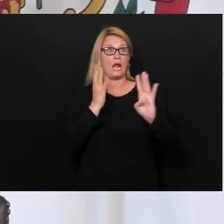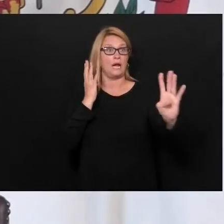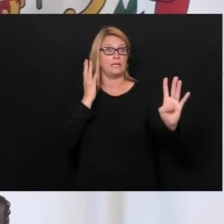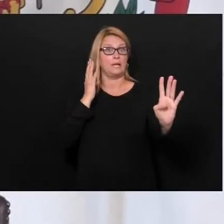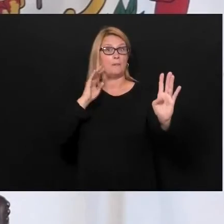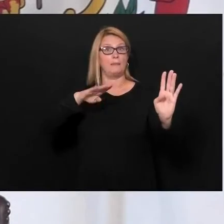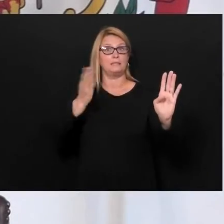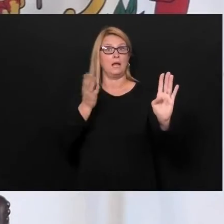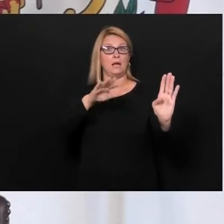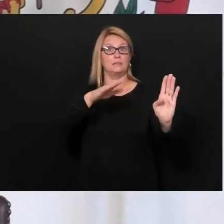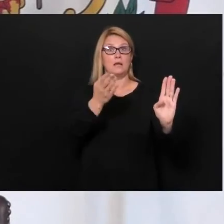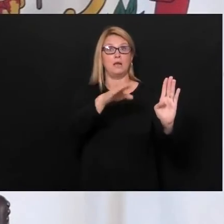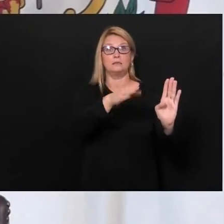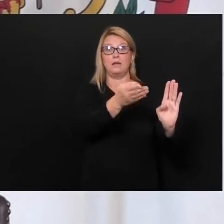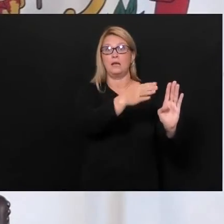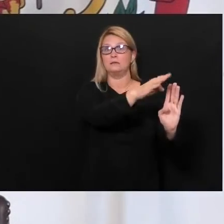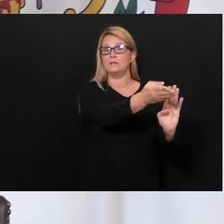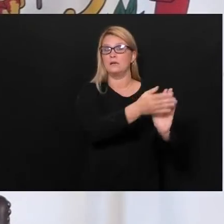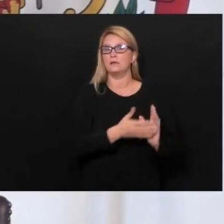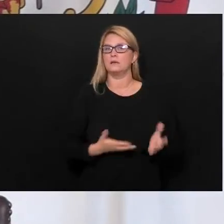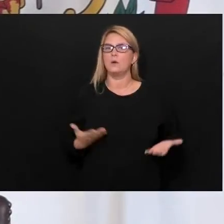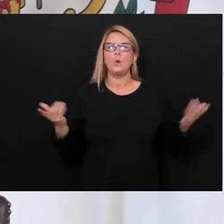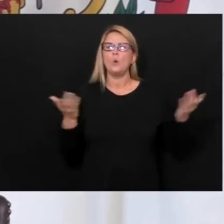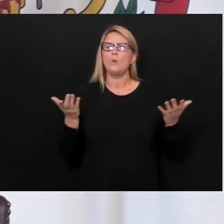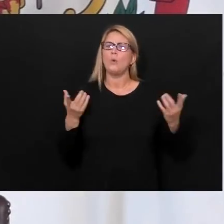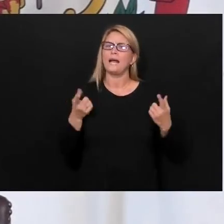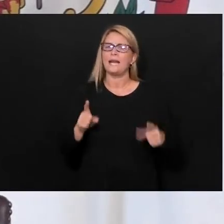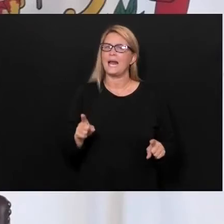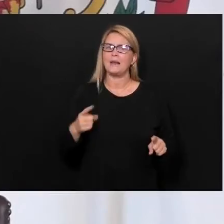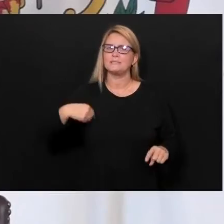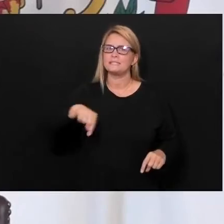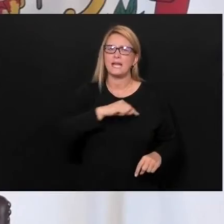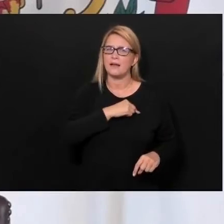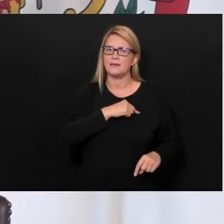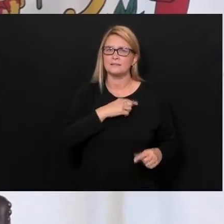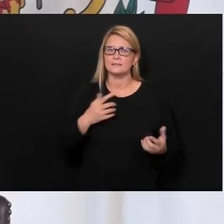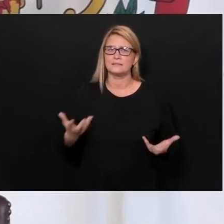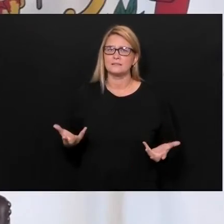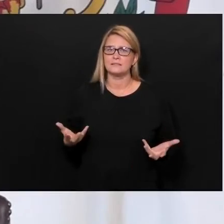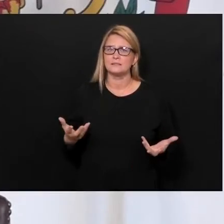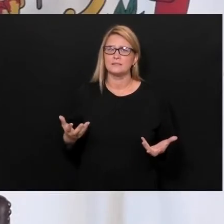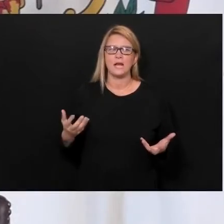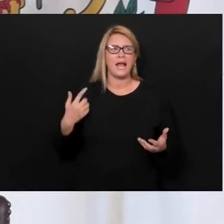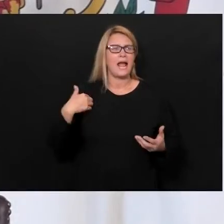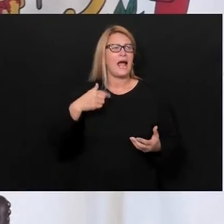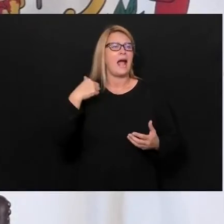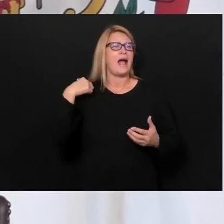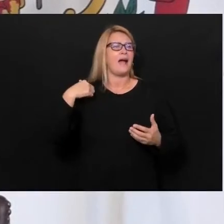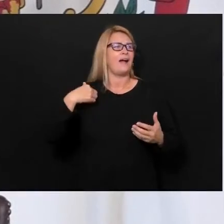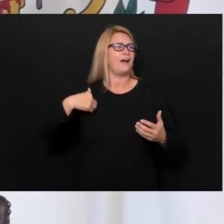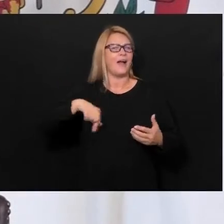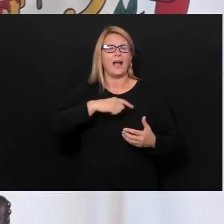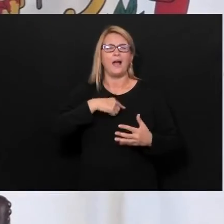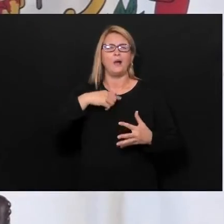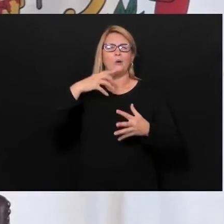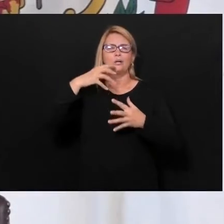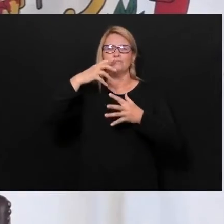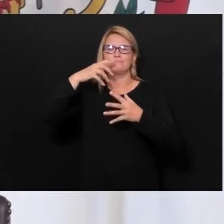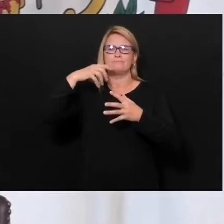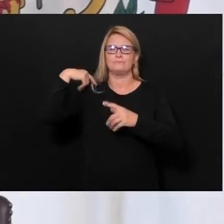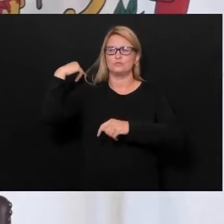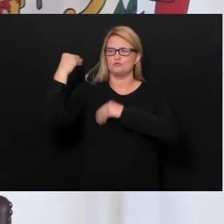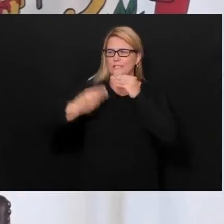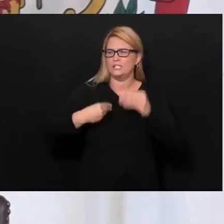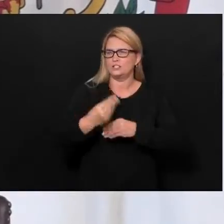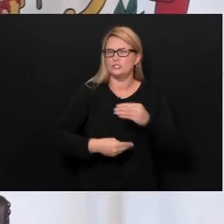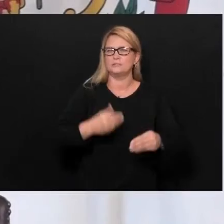dying. What happens to us? What happens to all of our traditions and knowledge and all the